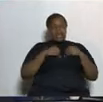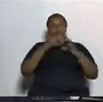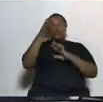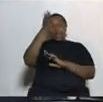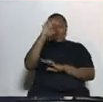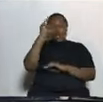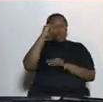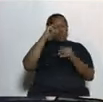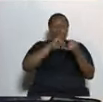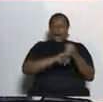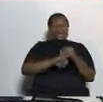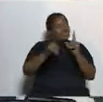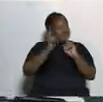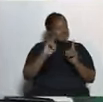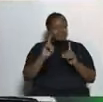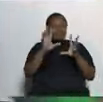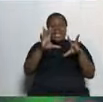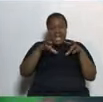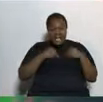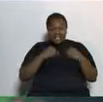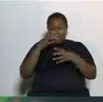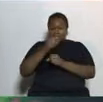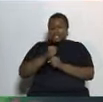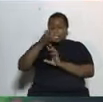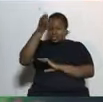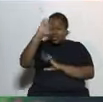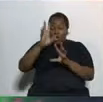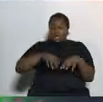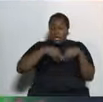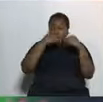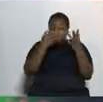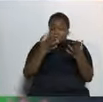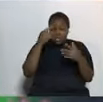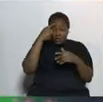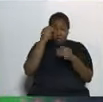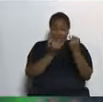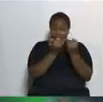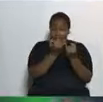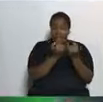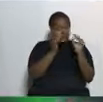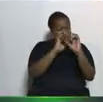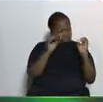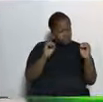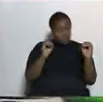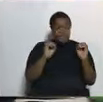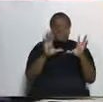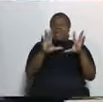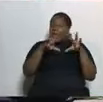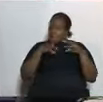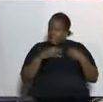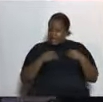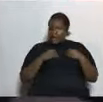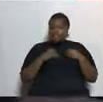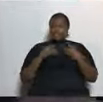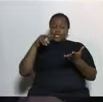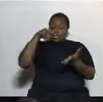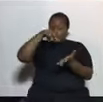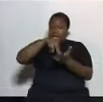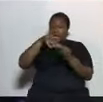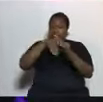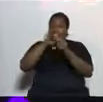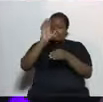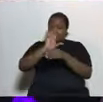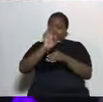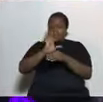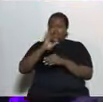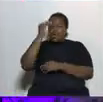marriage. They won't step out and trust God to provide them for Sabbath. They won't step out from their church knowing that they can be part